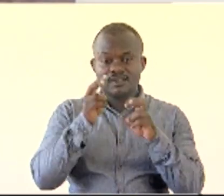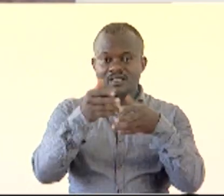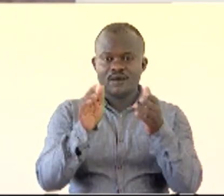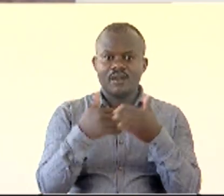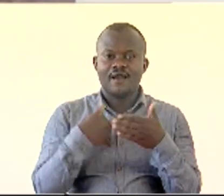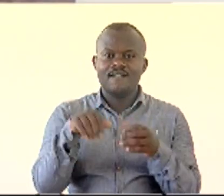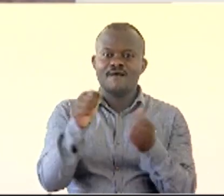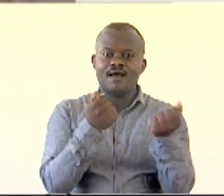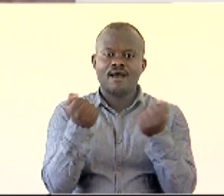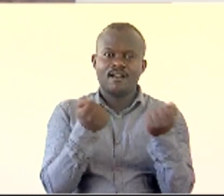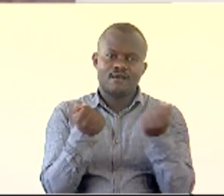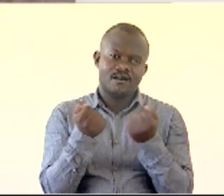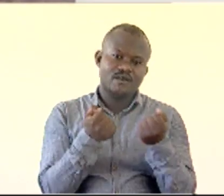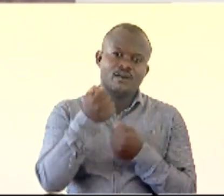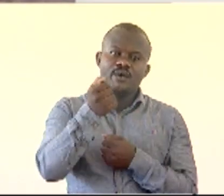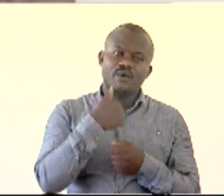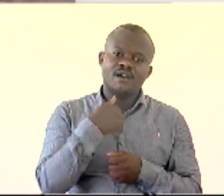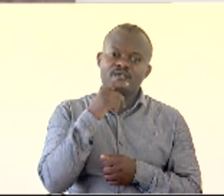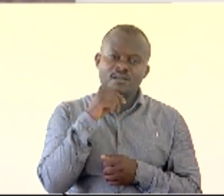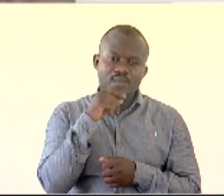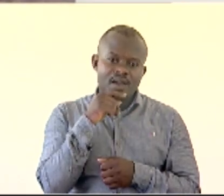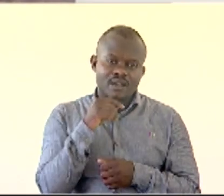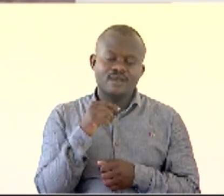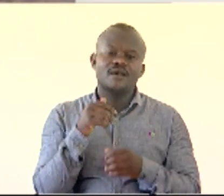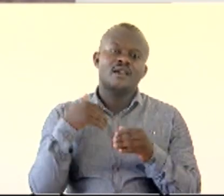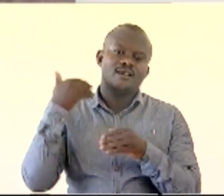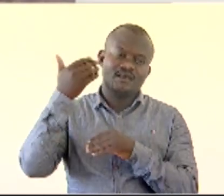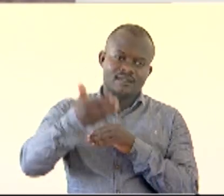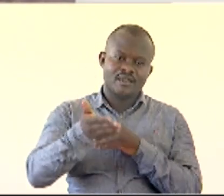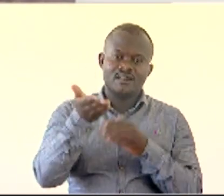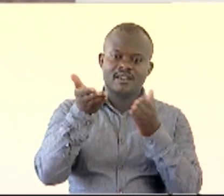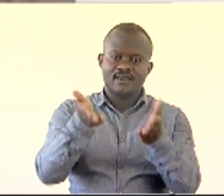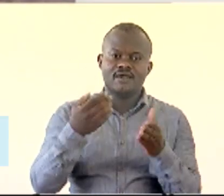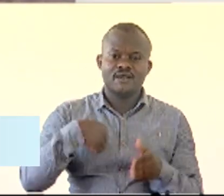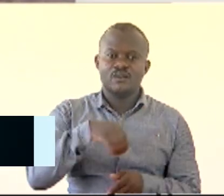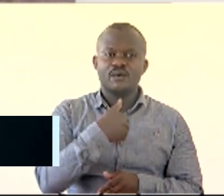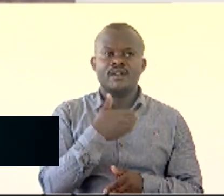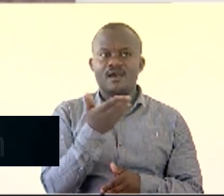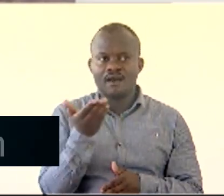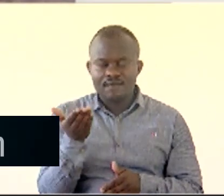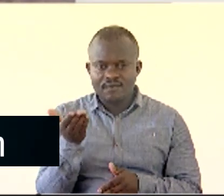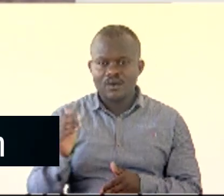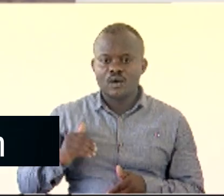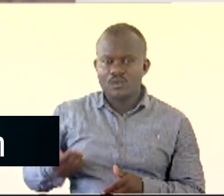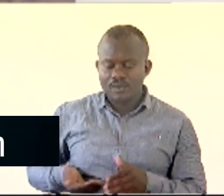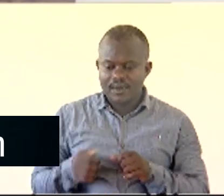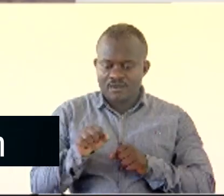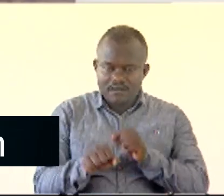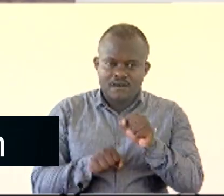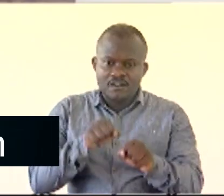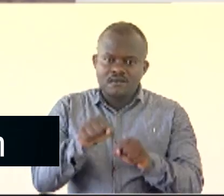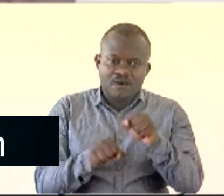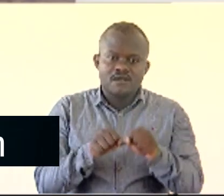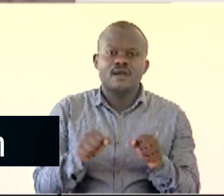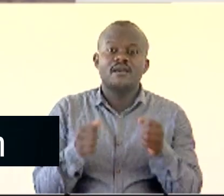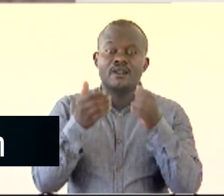car. Here we have a man. And then here we have a woman having a bicycle. Here we